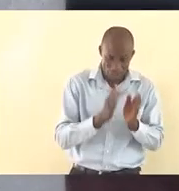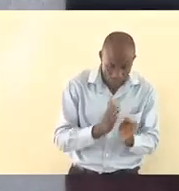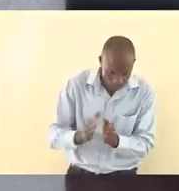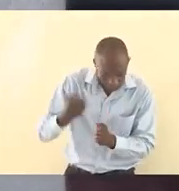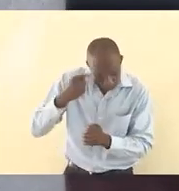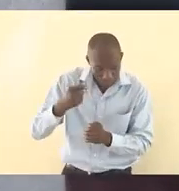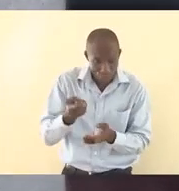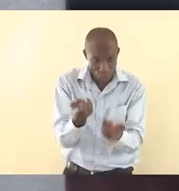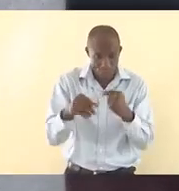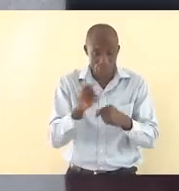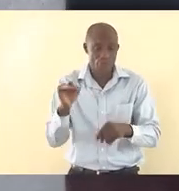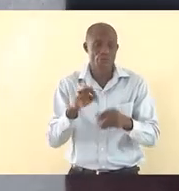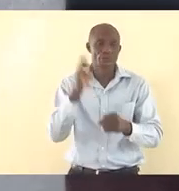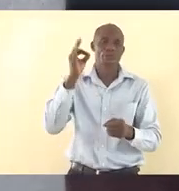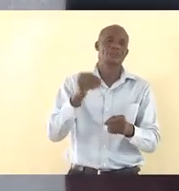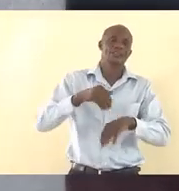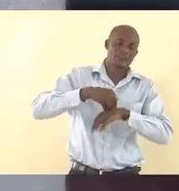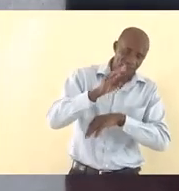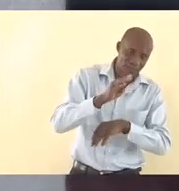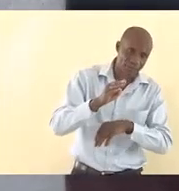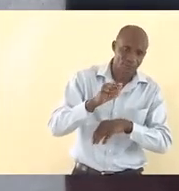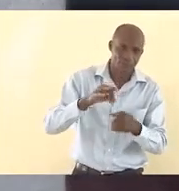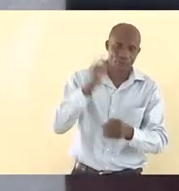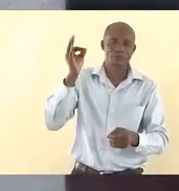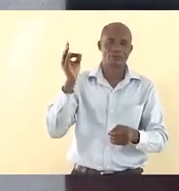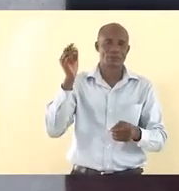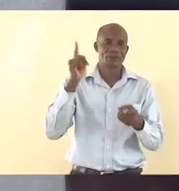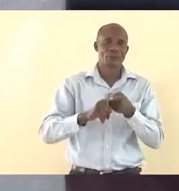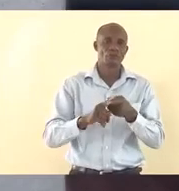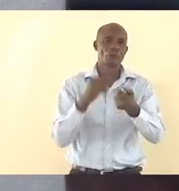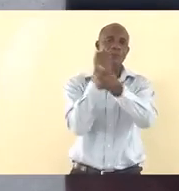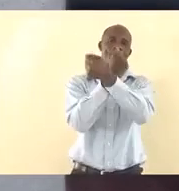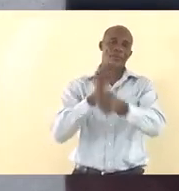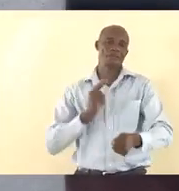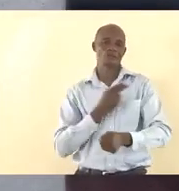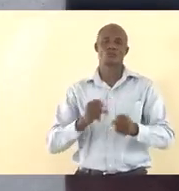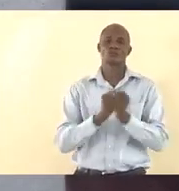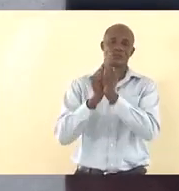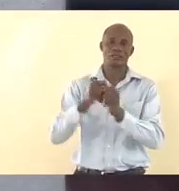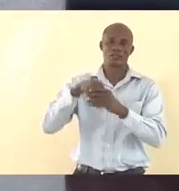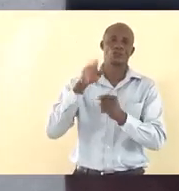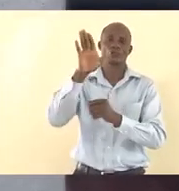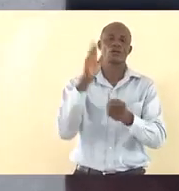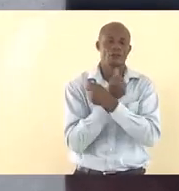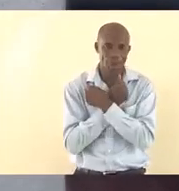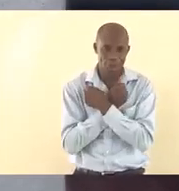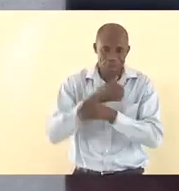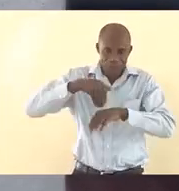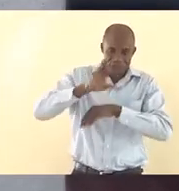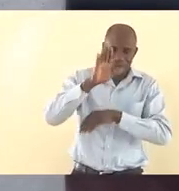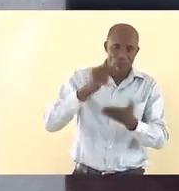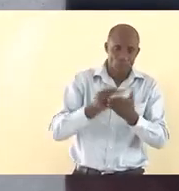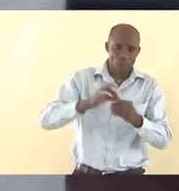our hearts. Send your Holy Spirit to bind us together in your love. Send your Holy Spirit